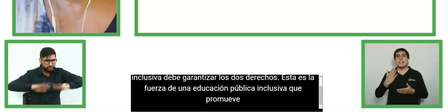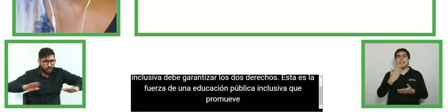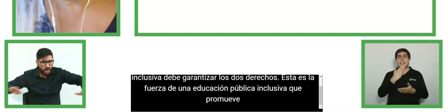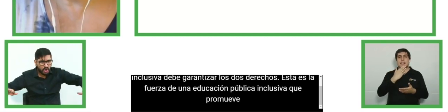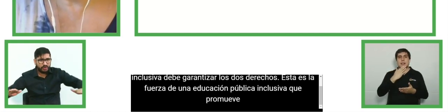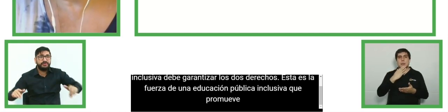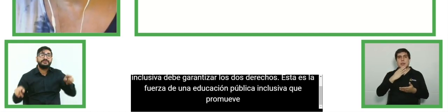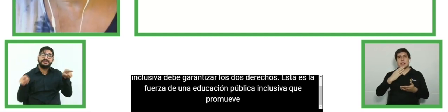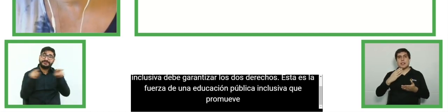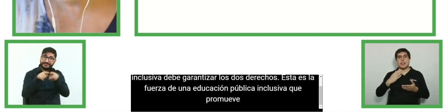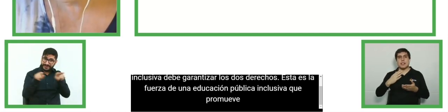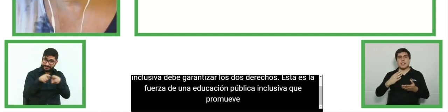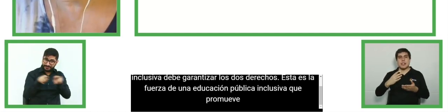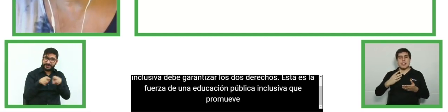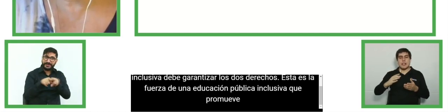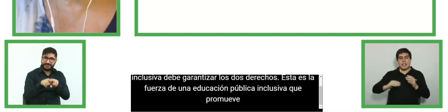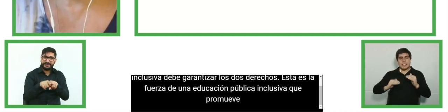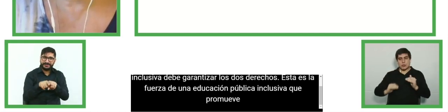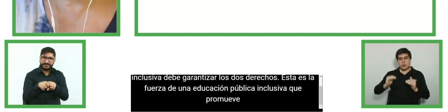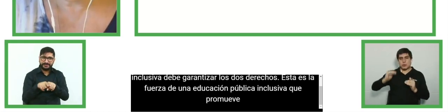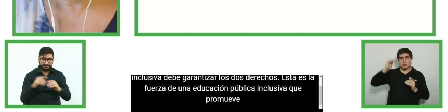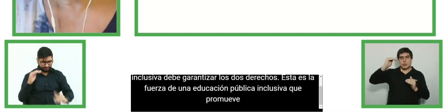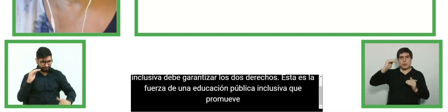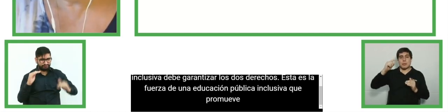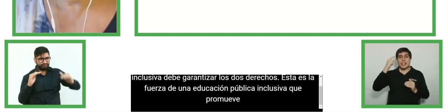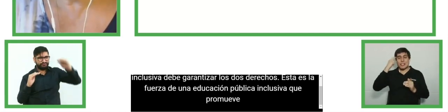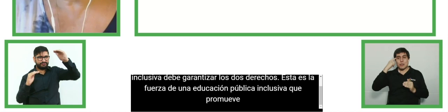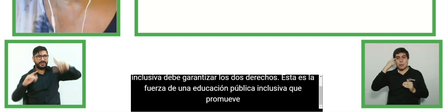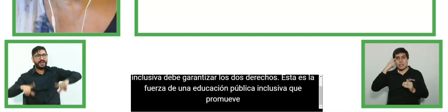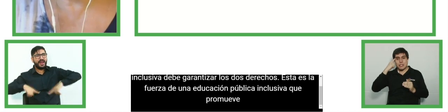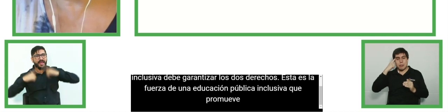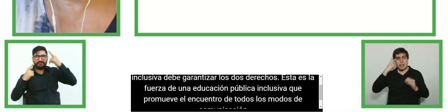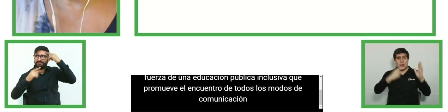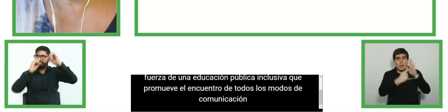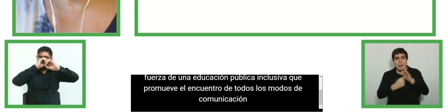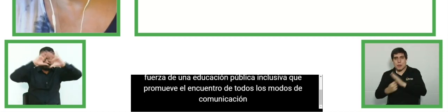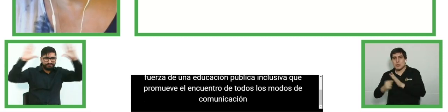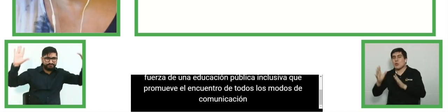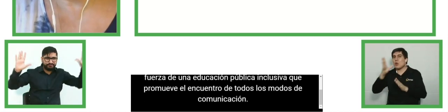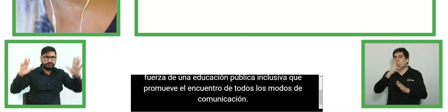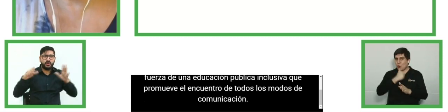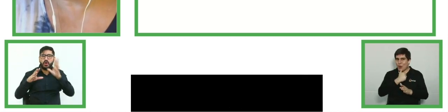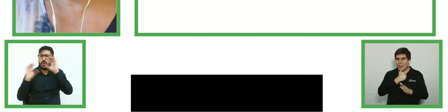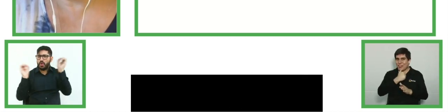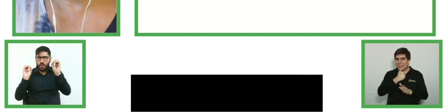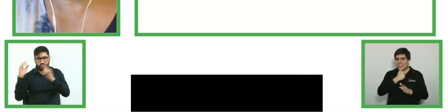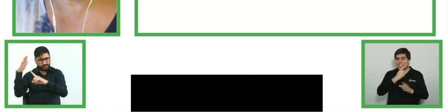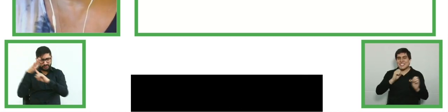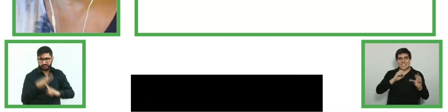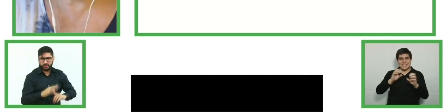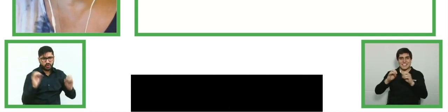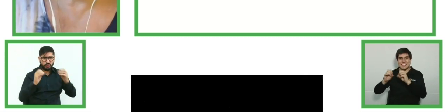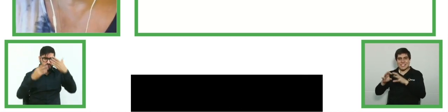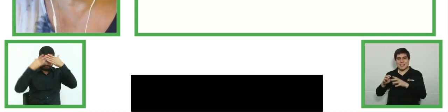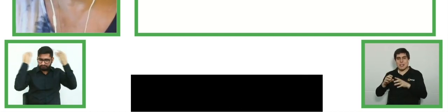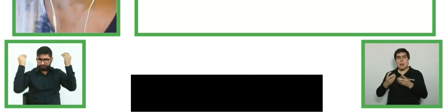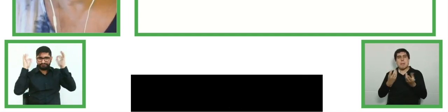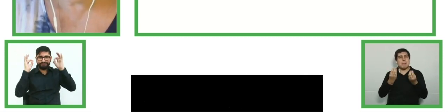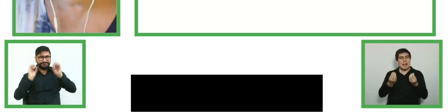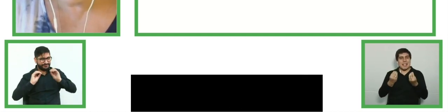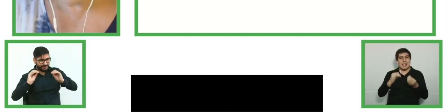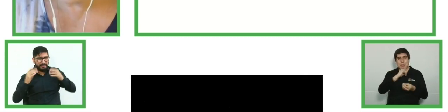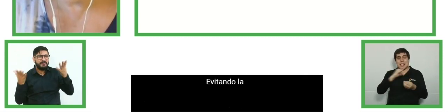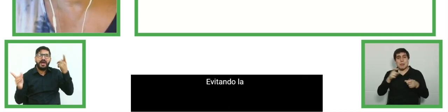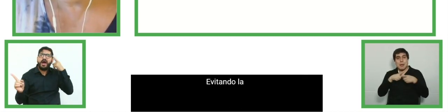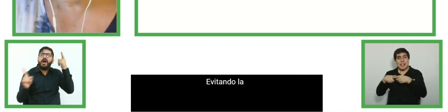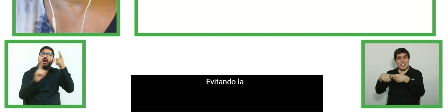limiting the formation of prejudice and stigmas, that no expression has more human value than the other.